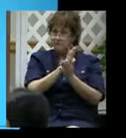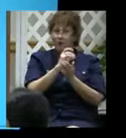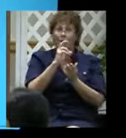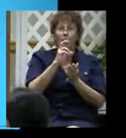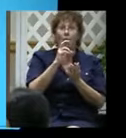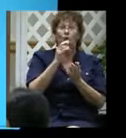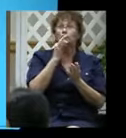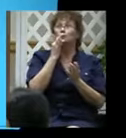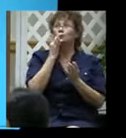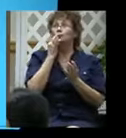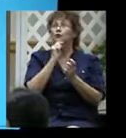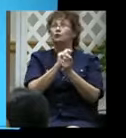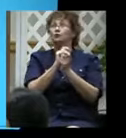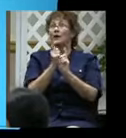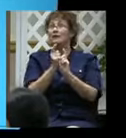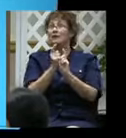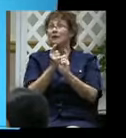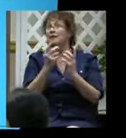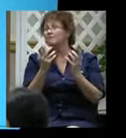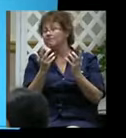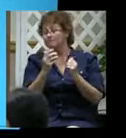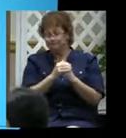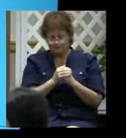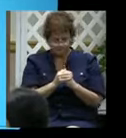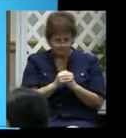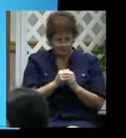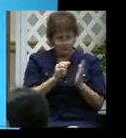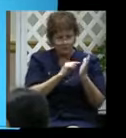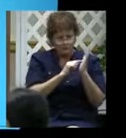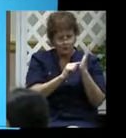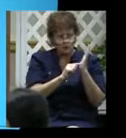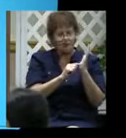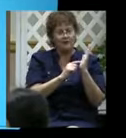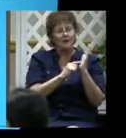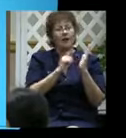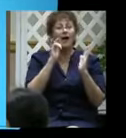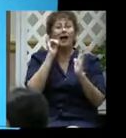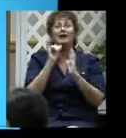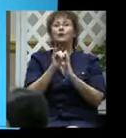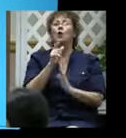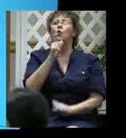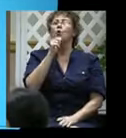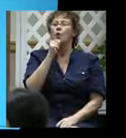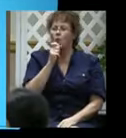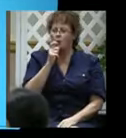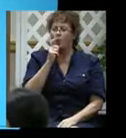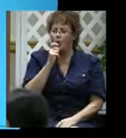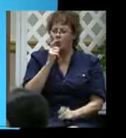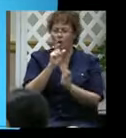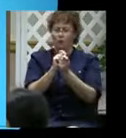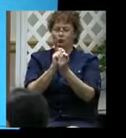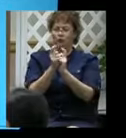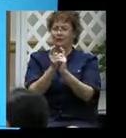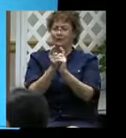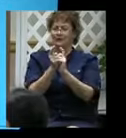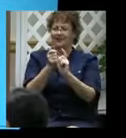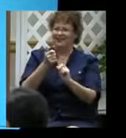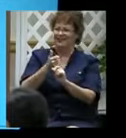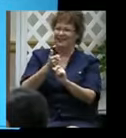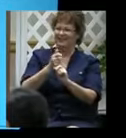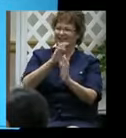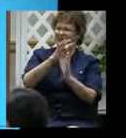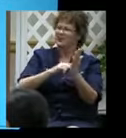way for translation or that should be translated. You could also identify who did the translation in your little tracking system. And this could be a spreadsheet. It